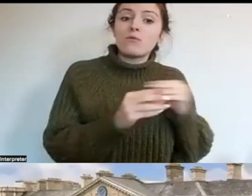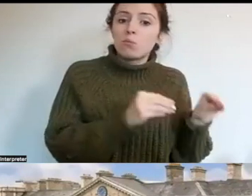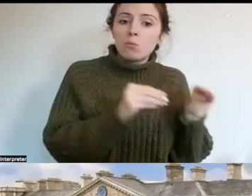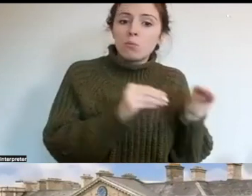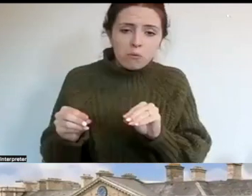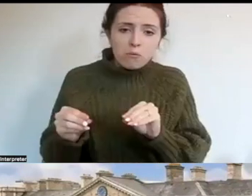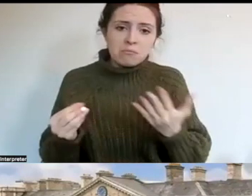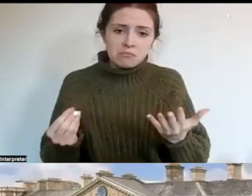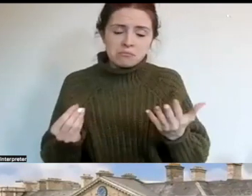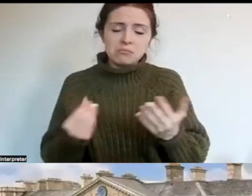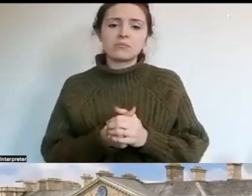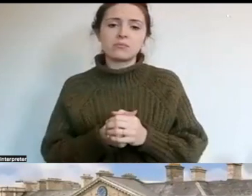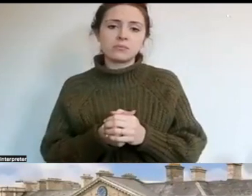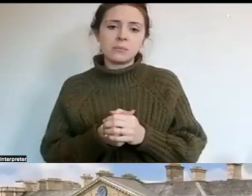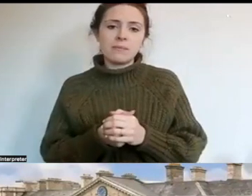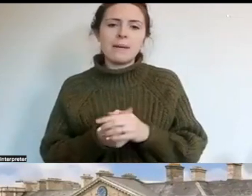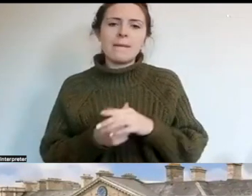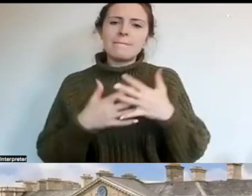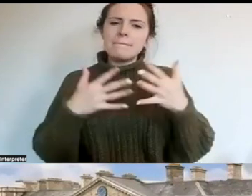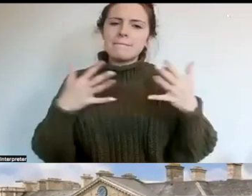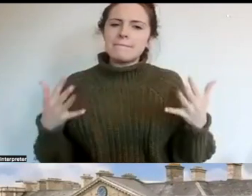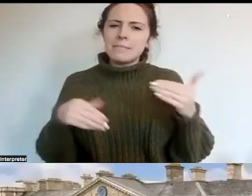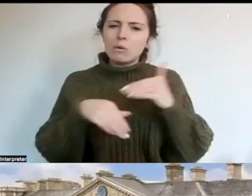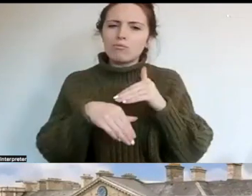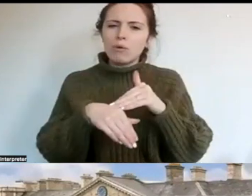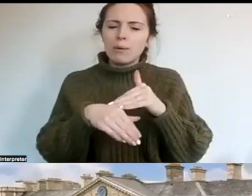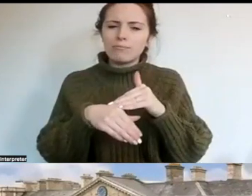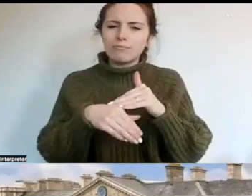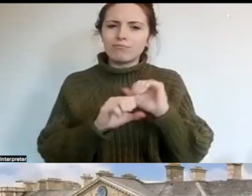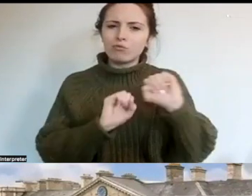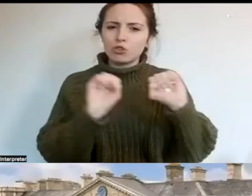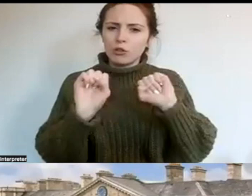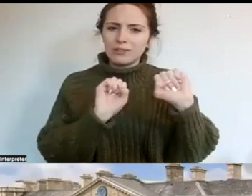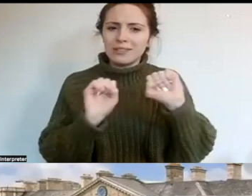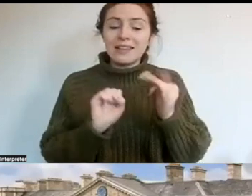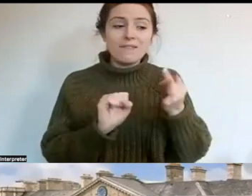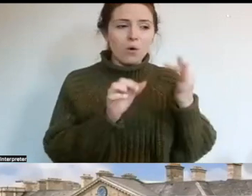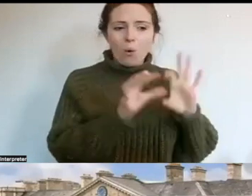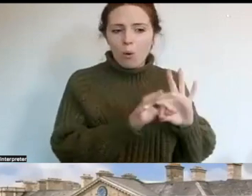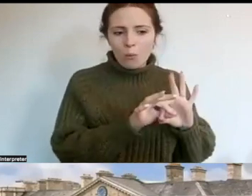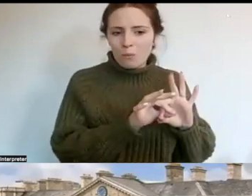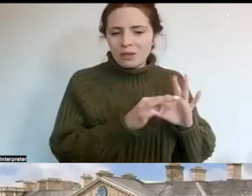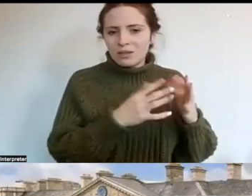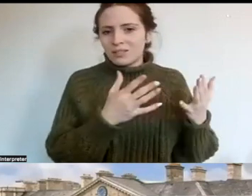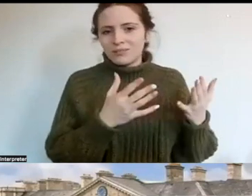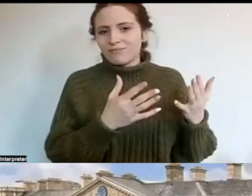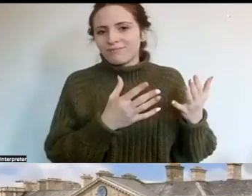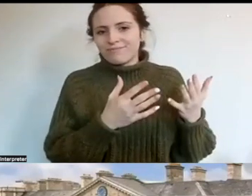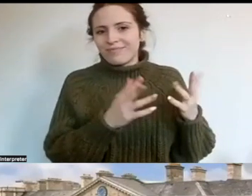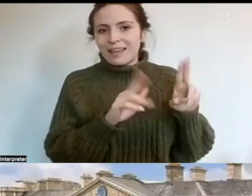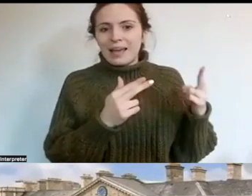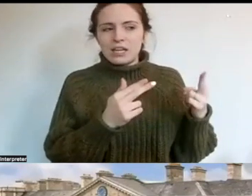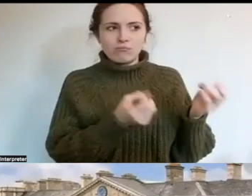think the biggest issue for services at the moment is when a home outstrips its capacity to give care with comfort or with safety, we have